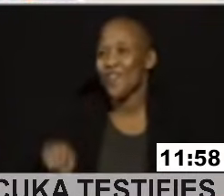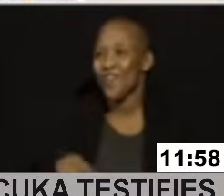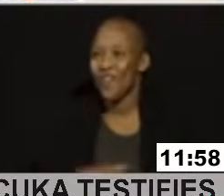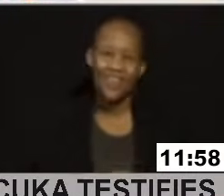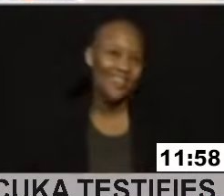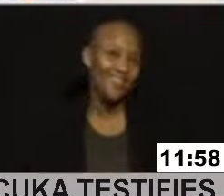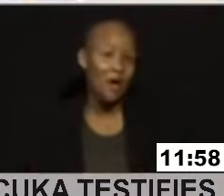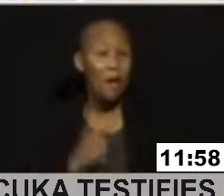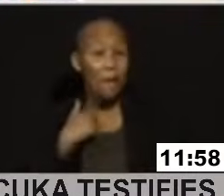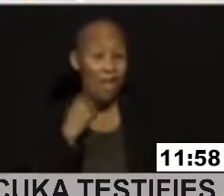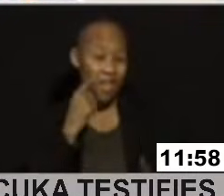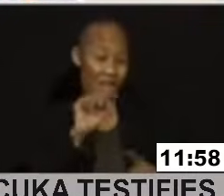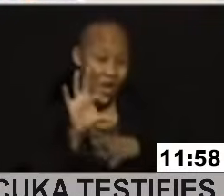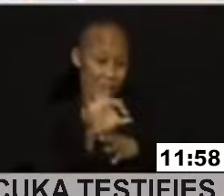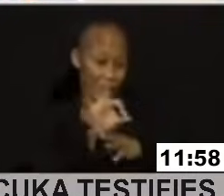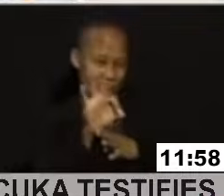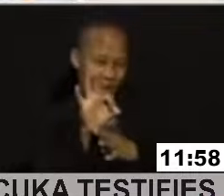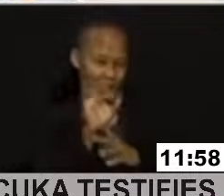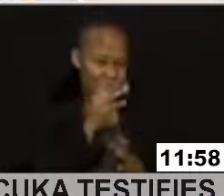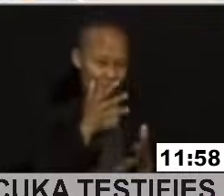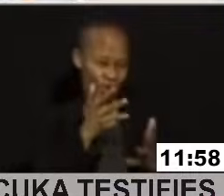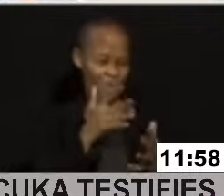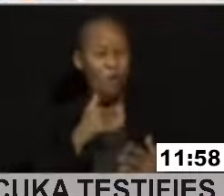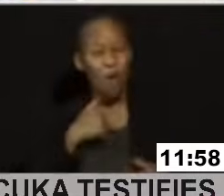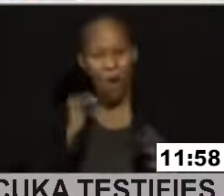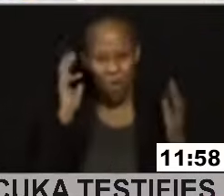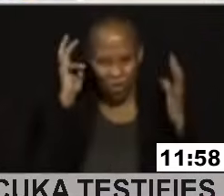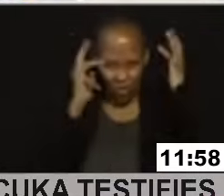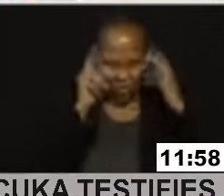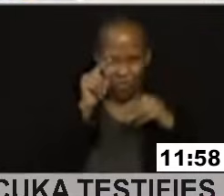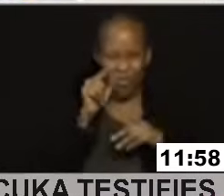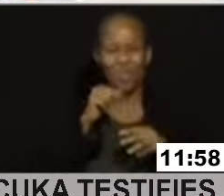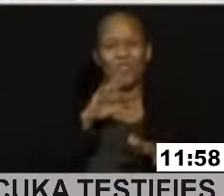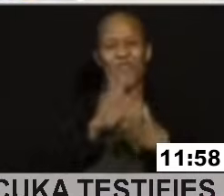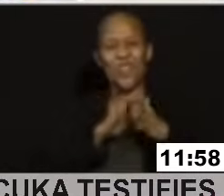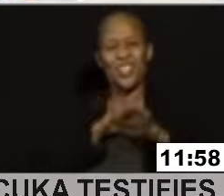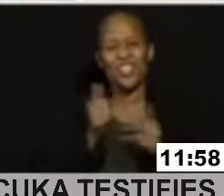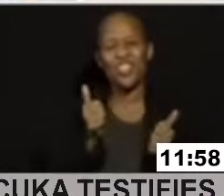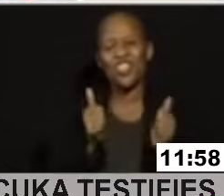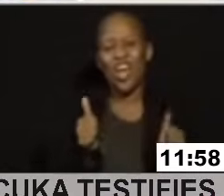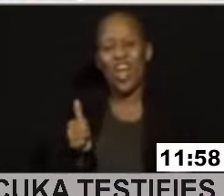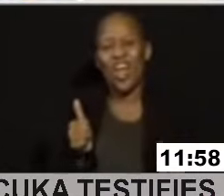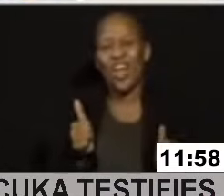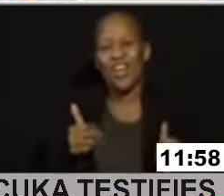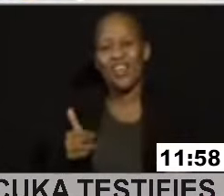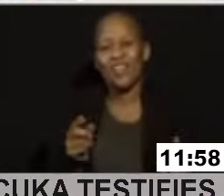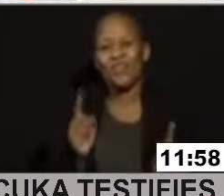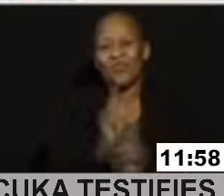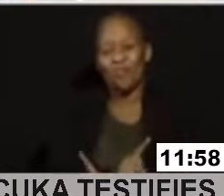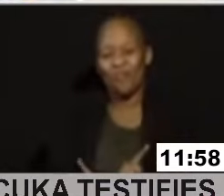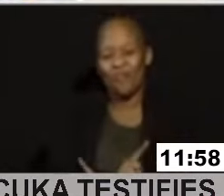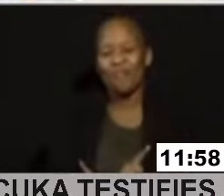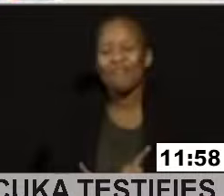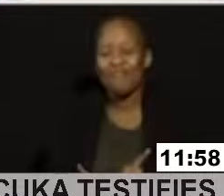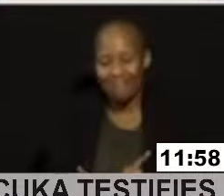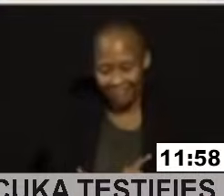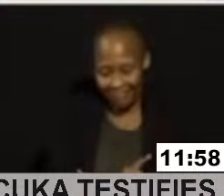to confuse. Yes, which has succeeded. Yes, if I may, Chair.